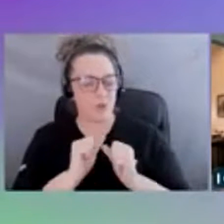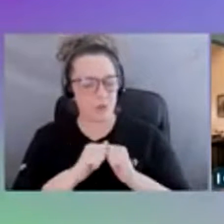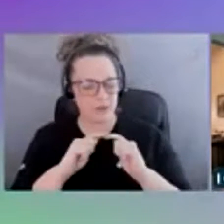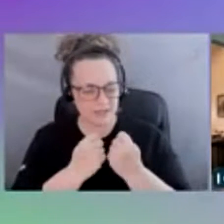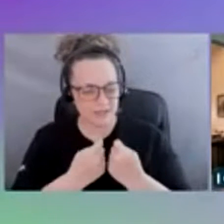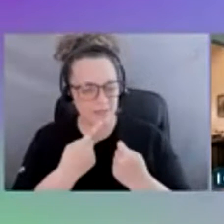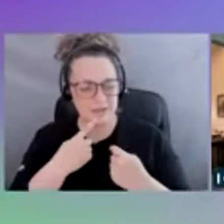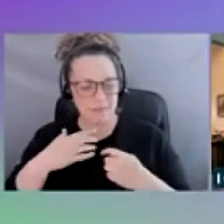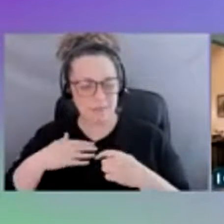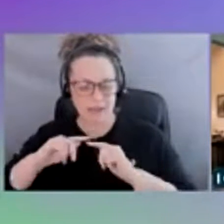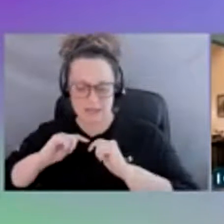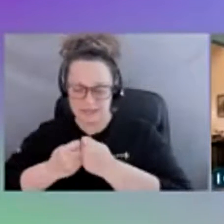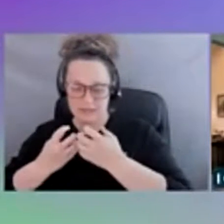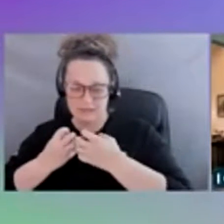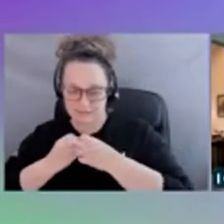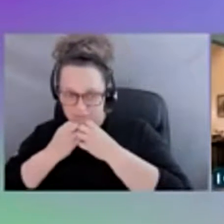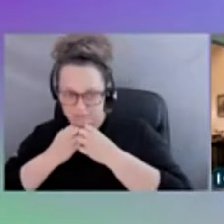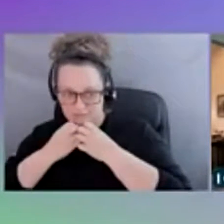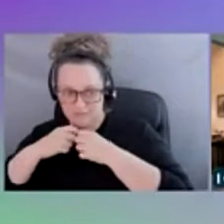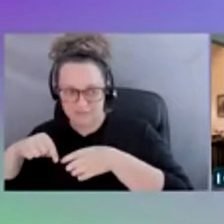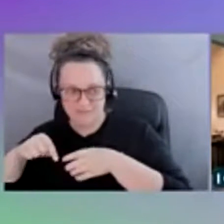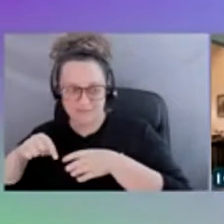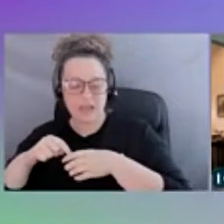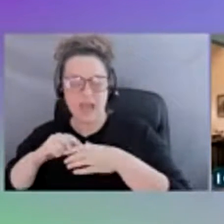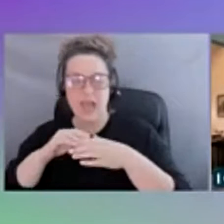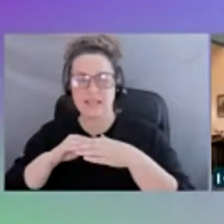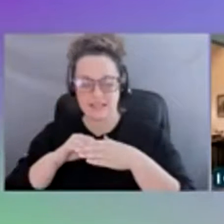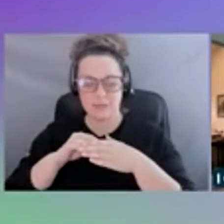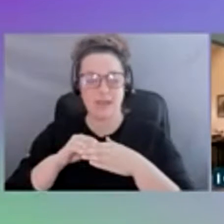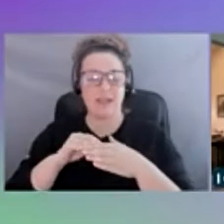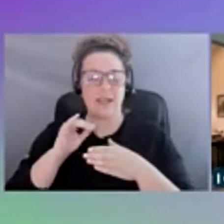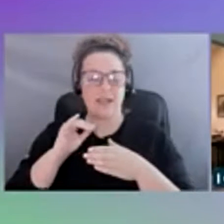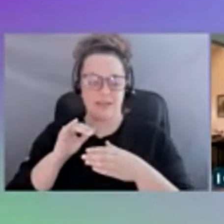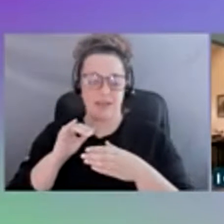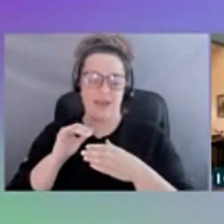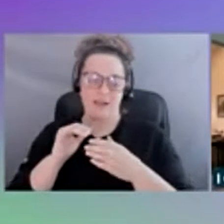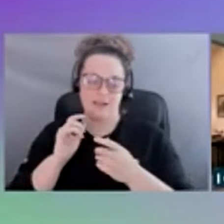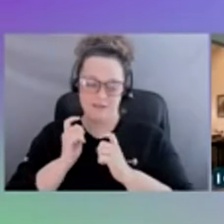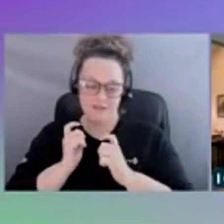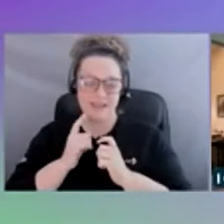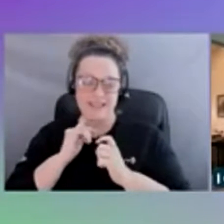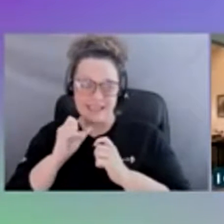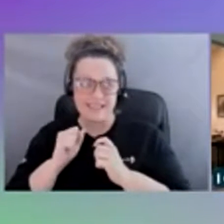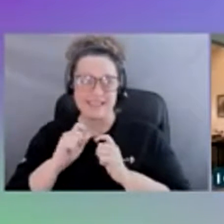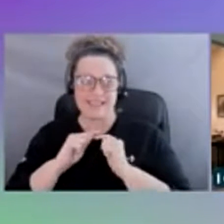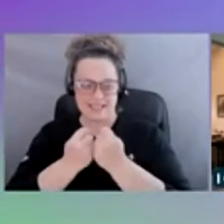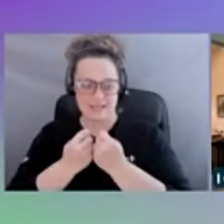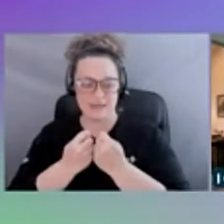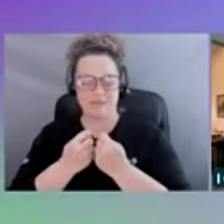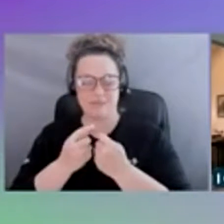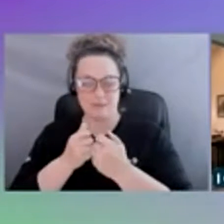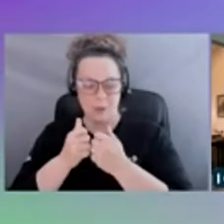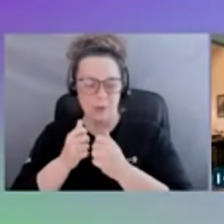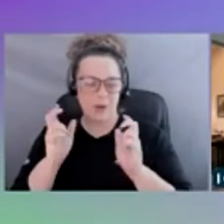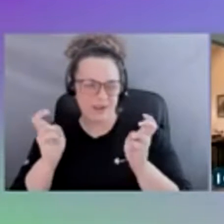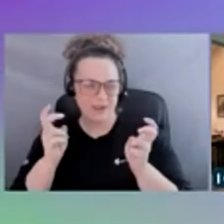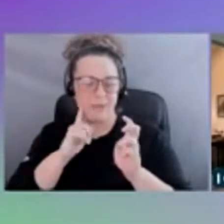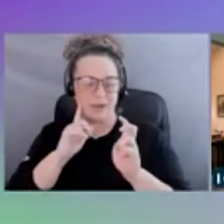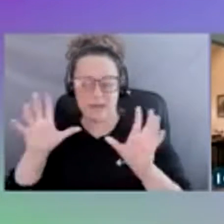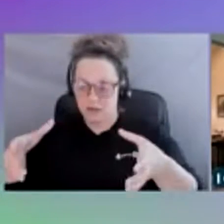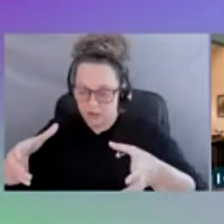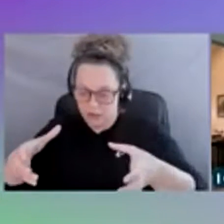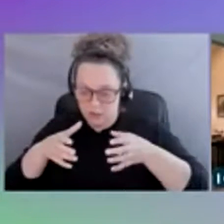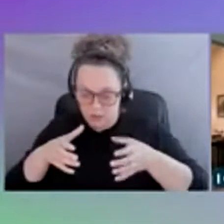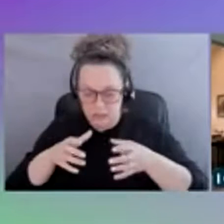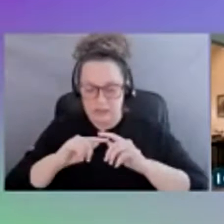about my team. This accessibility is a team sport. And so I'll often go to the team and say, hey, I think I